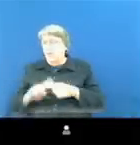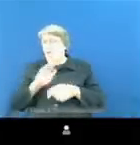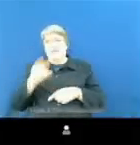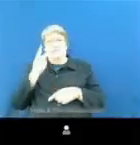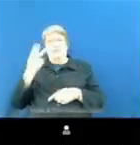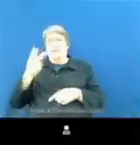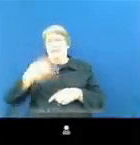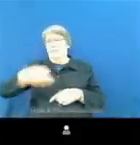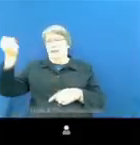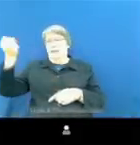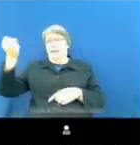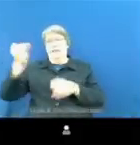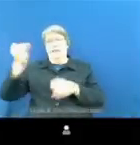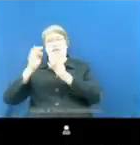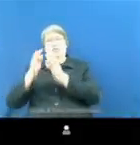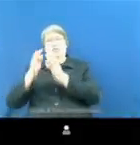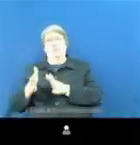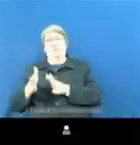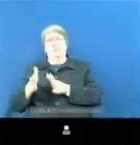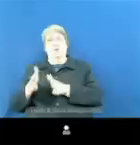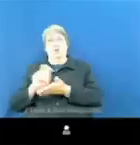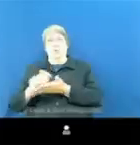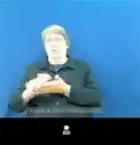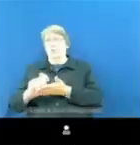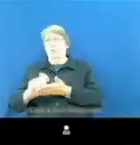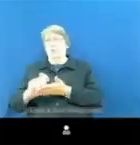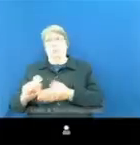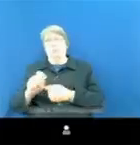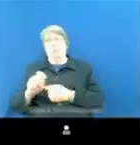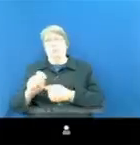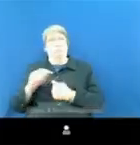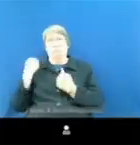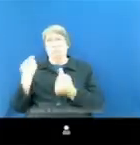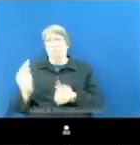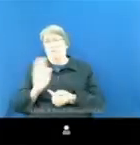take an interpreter's notes.